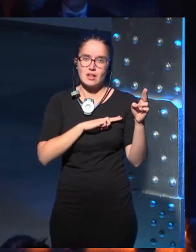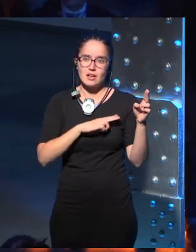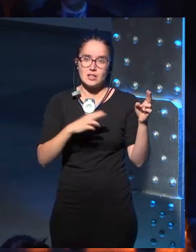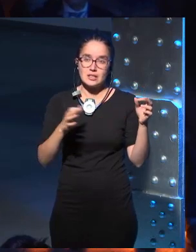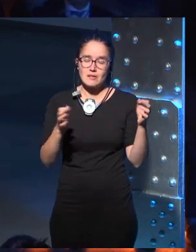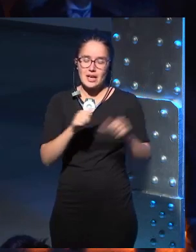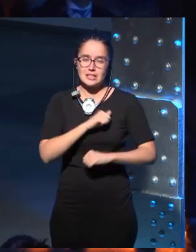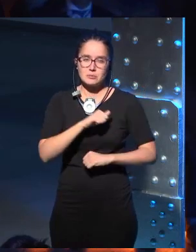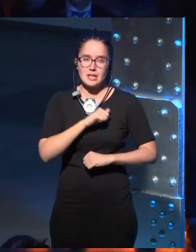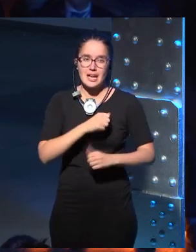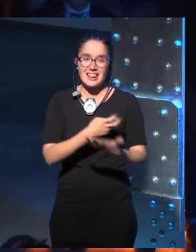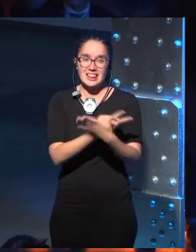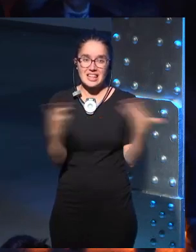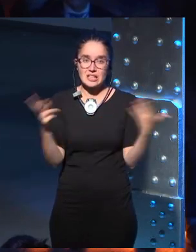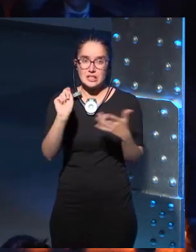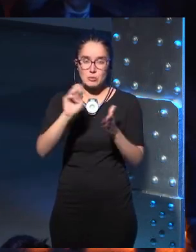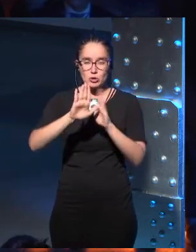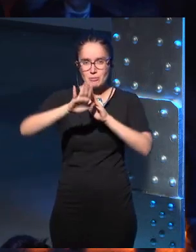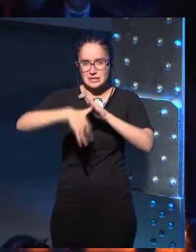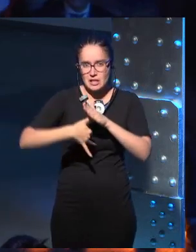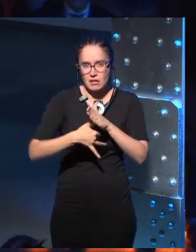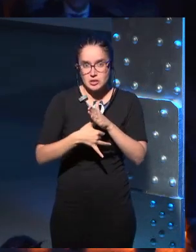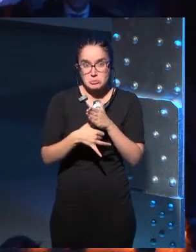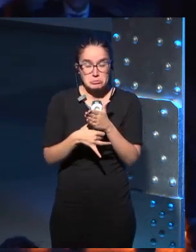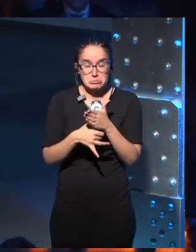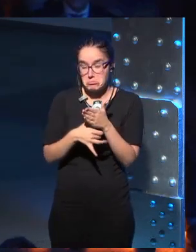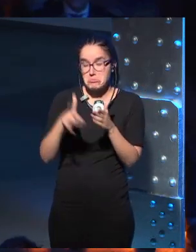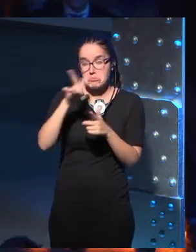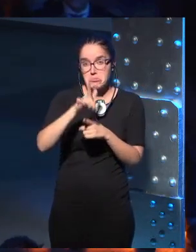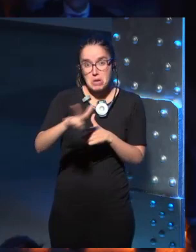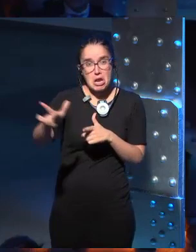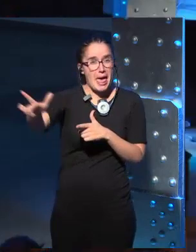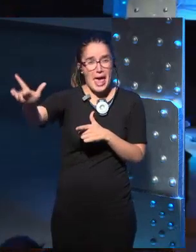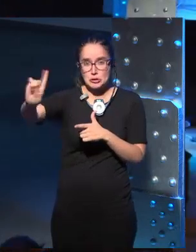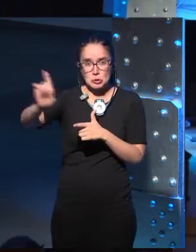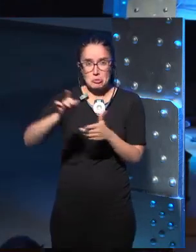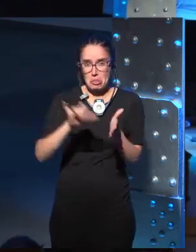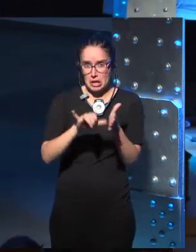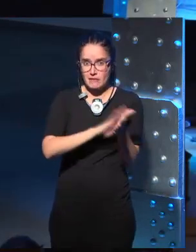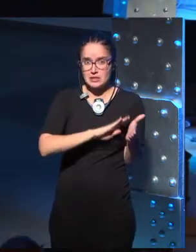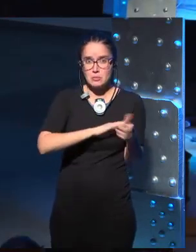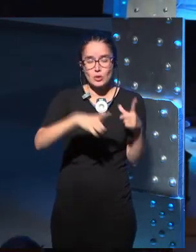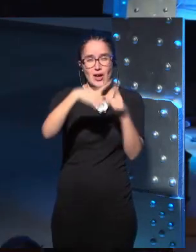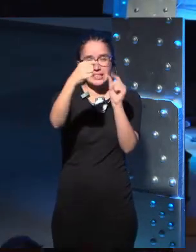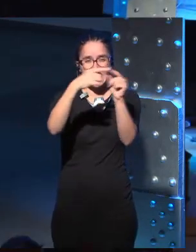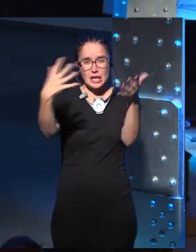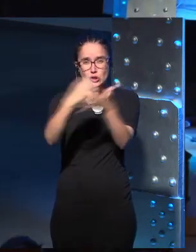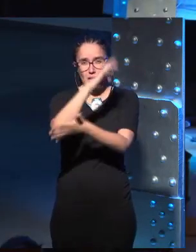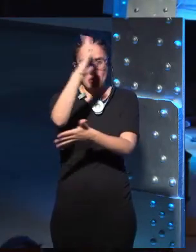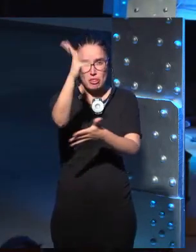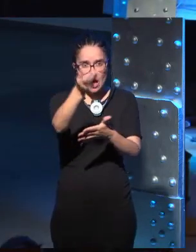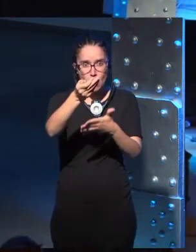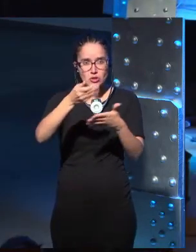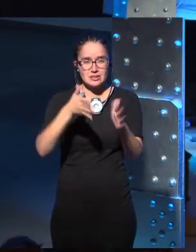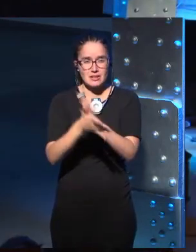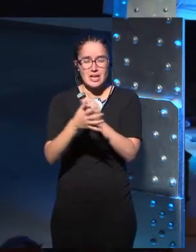minutes. And that's not very far. Now when you look at all the stars that you can see in the sky, obviously there are plenty, and